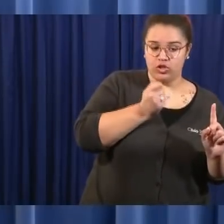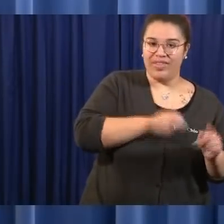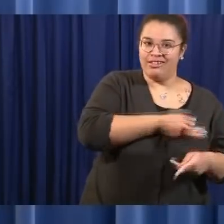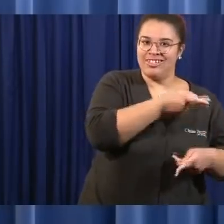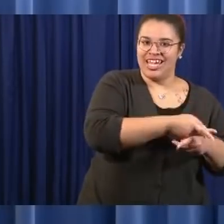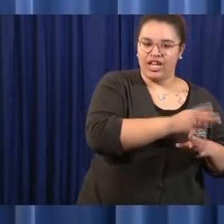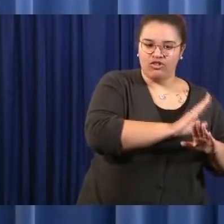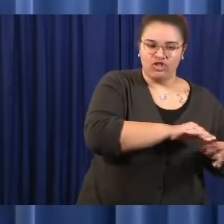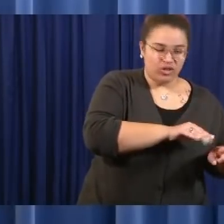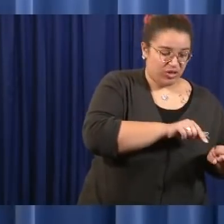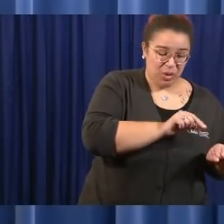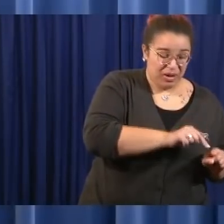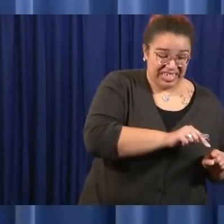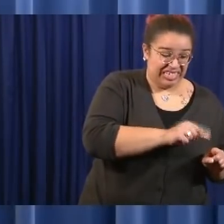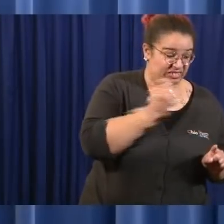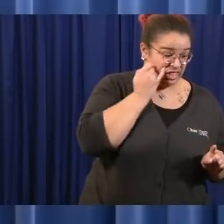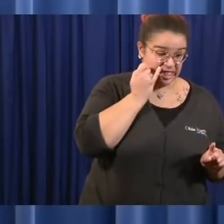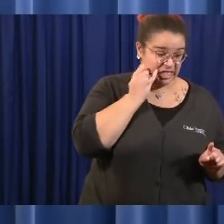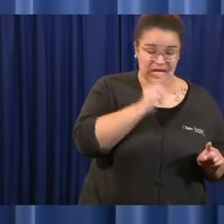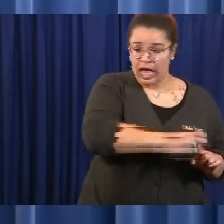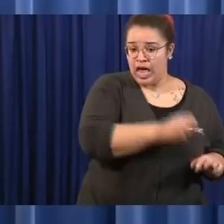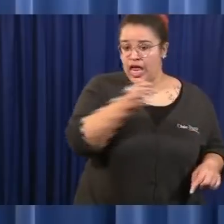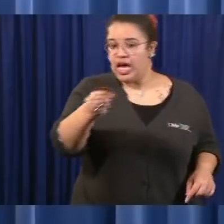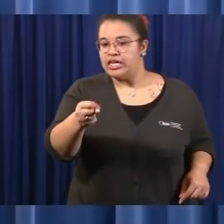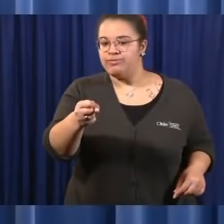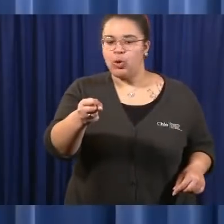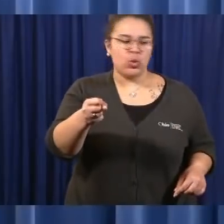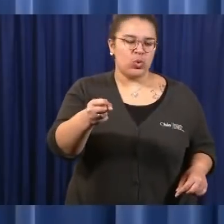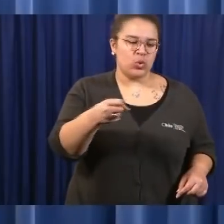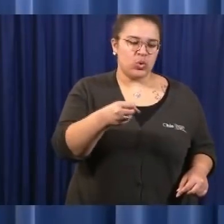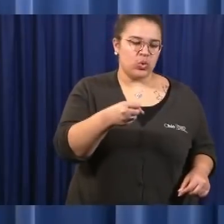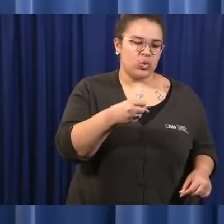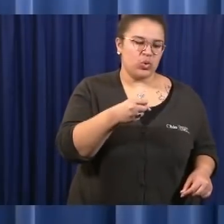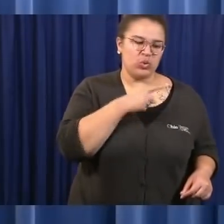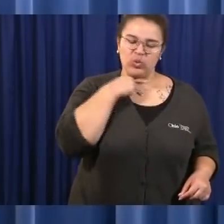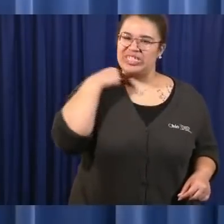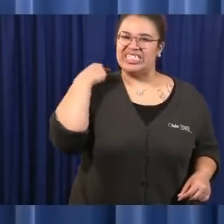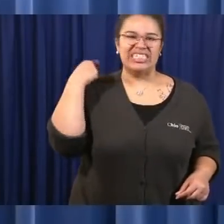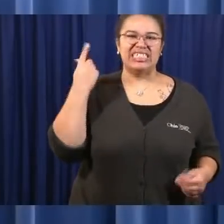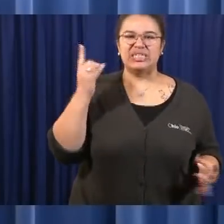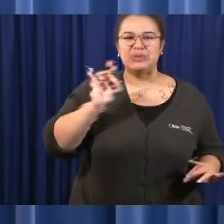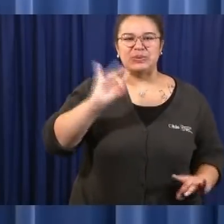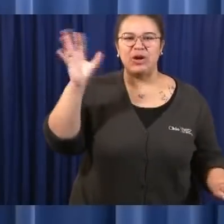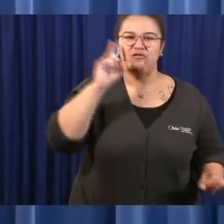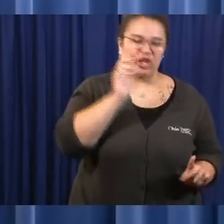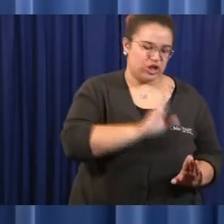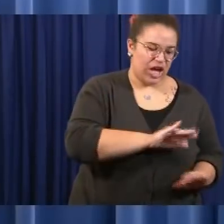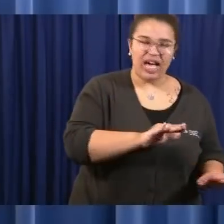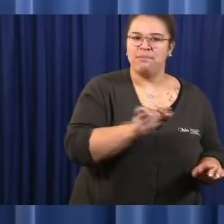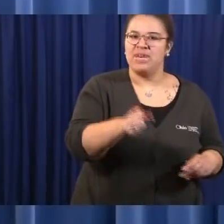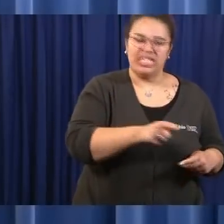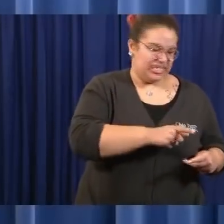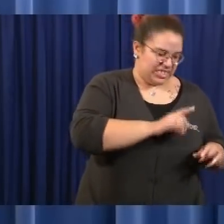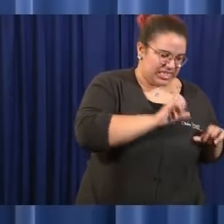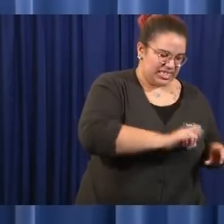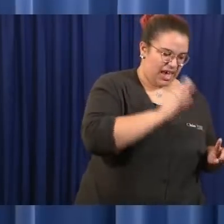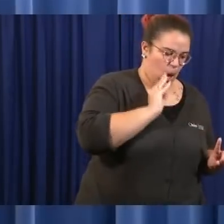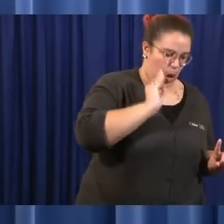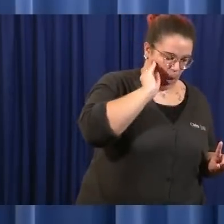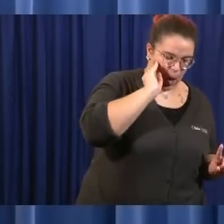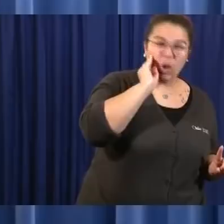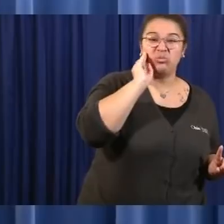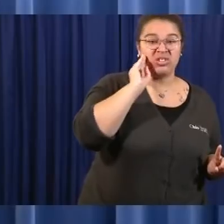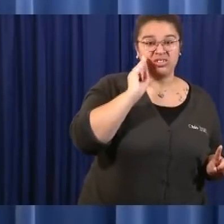child? Well, returning that